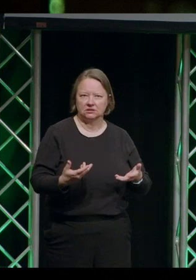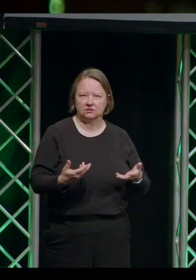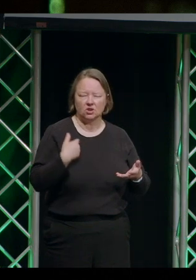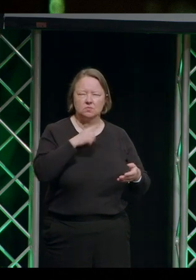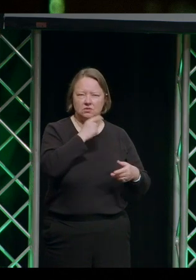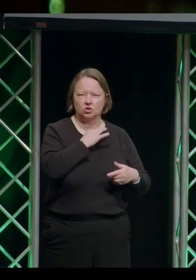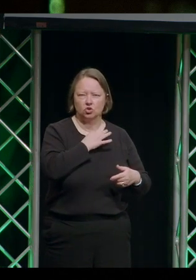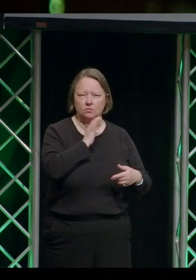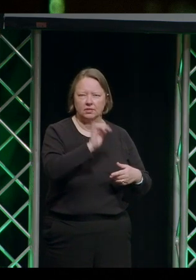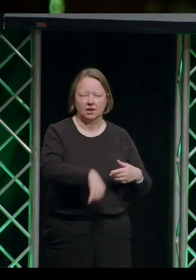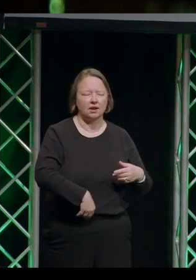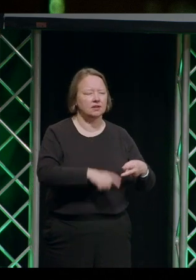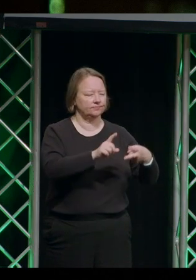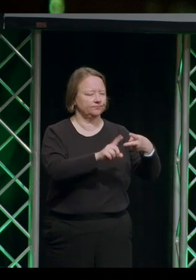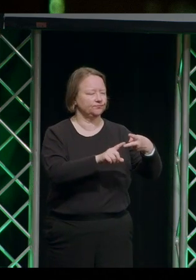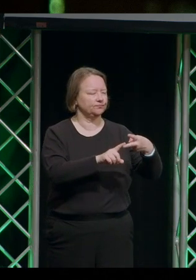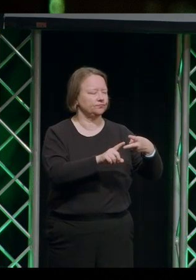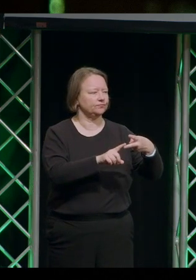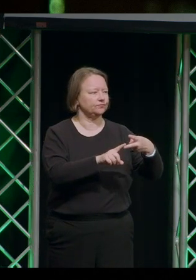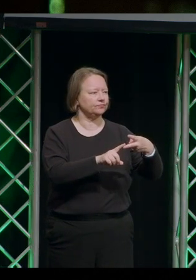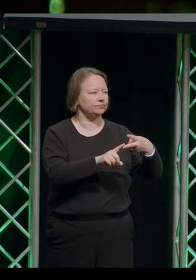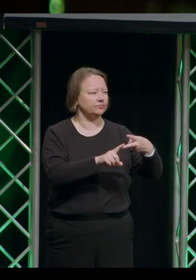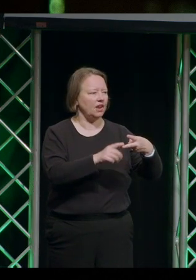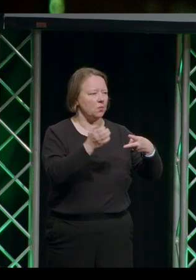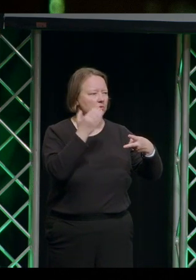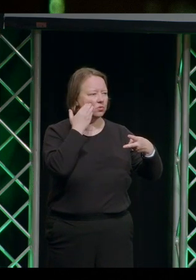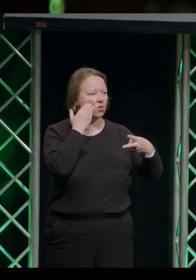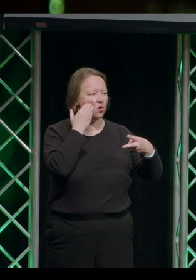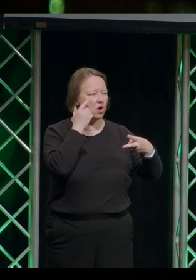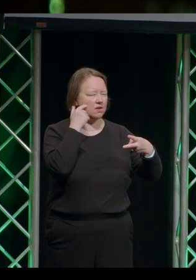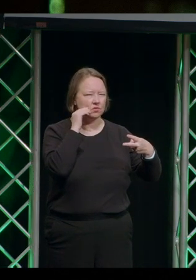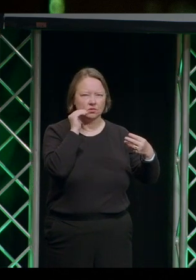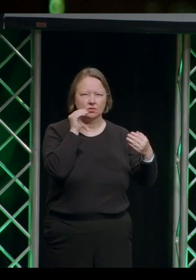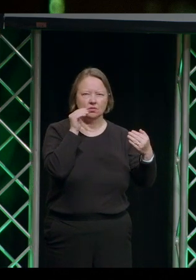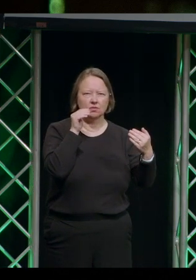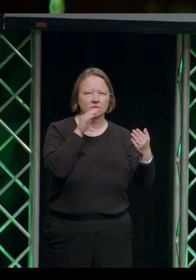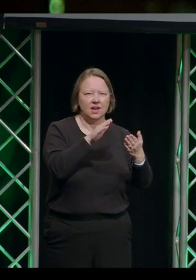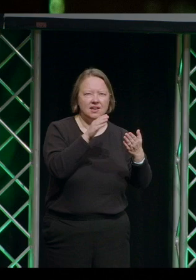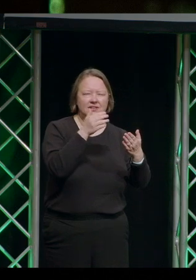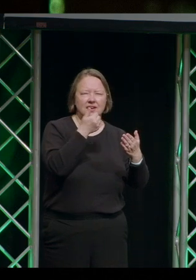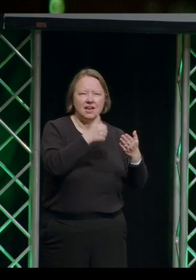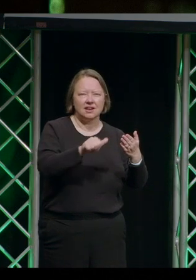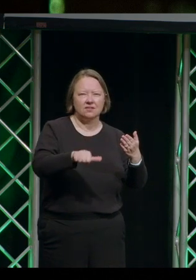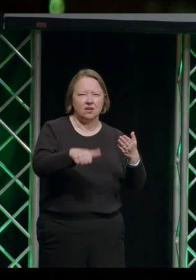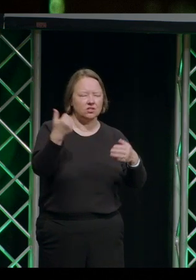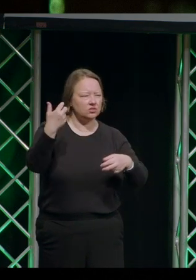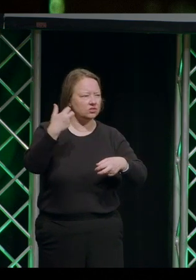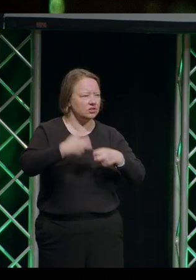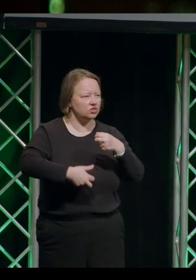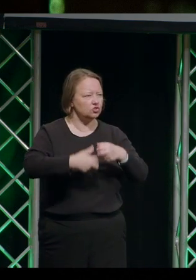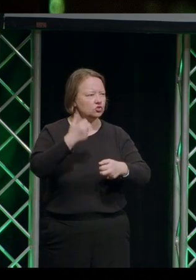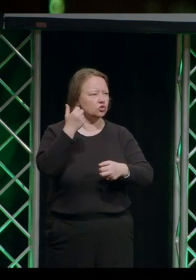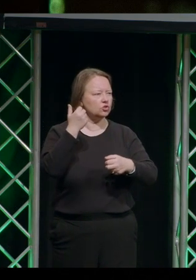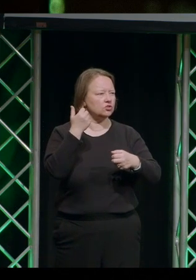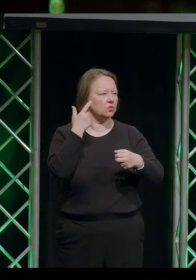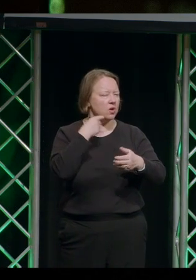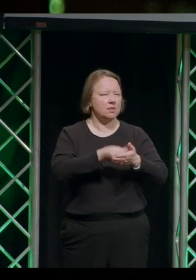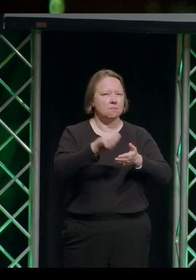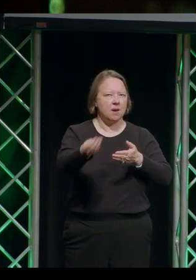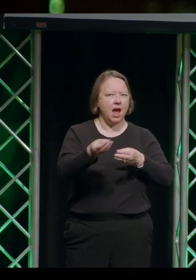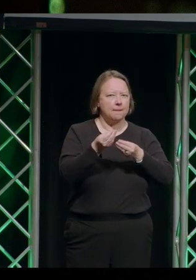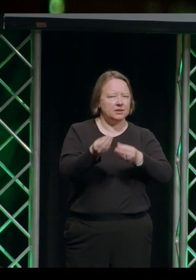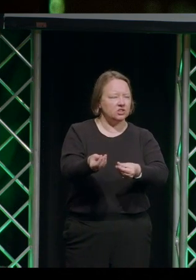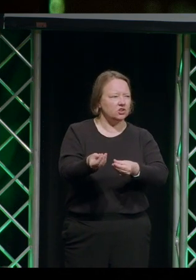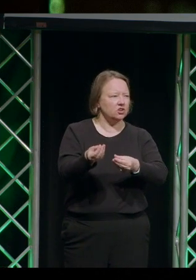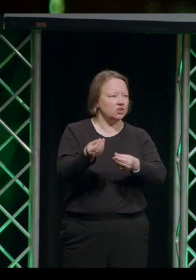that. And then secondly, I'd like to know if you've addressed any of the classic issues when it comes to biomaterials